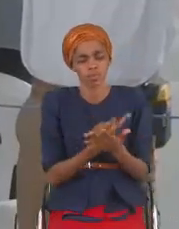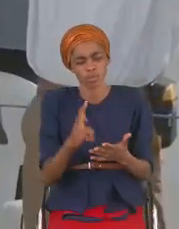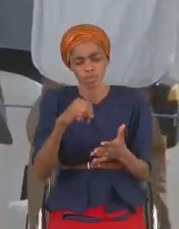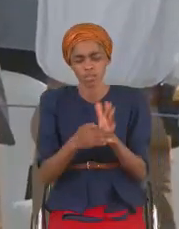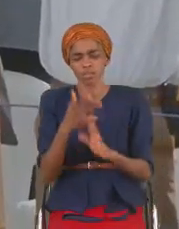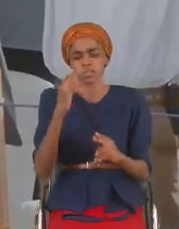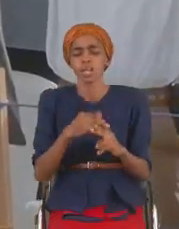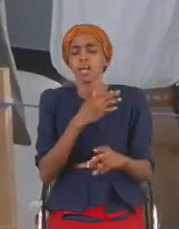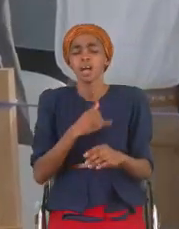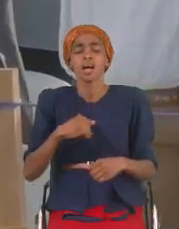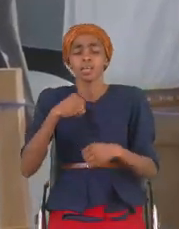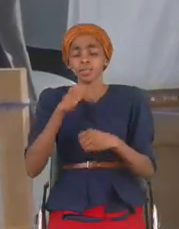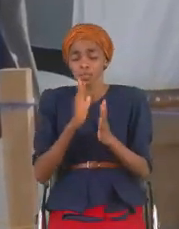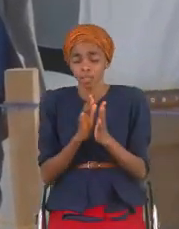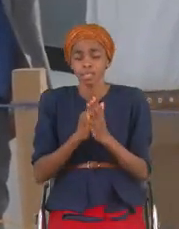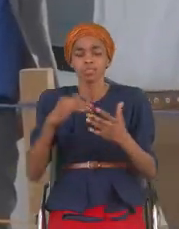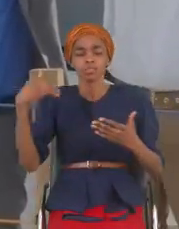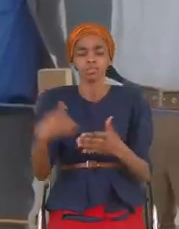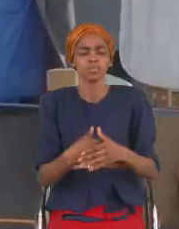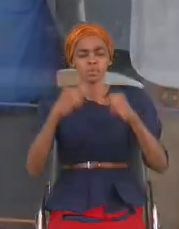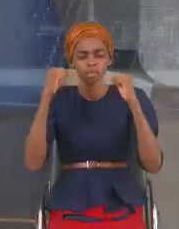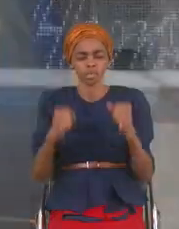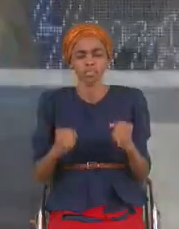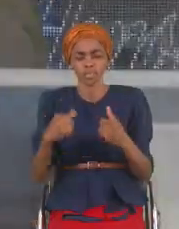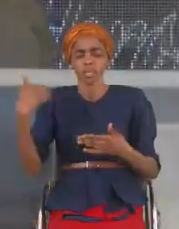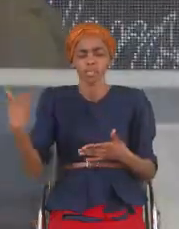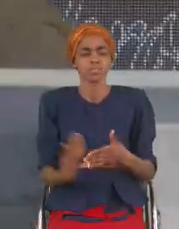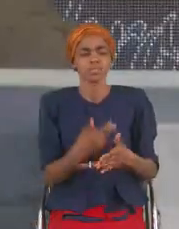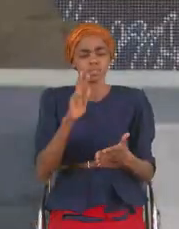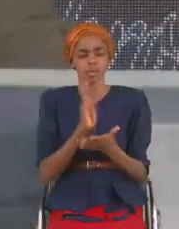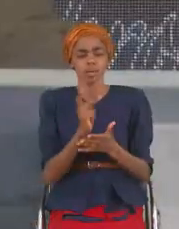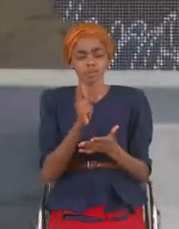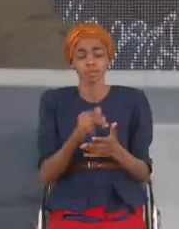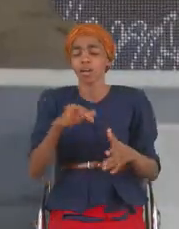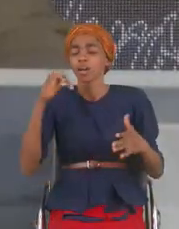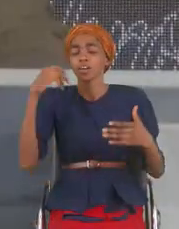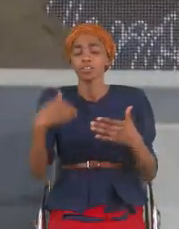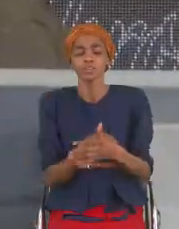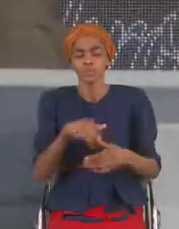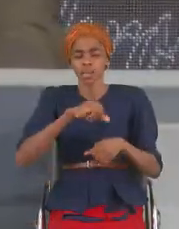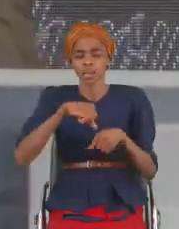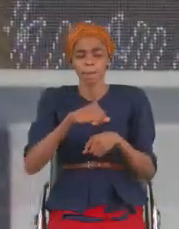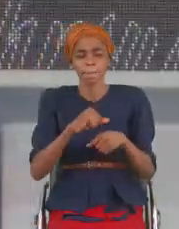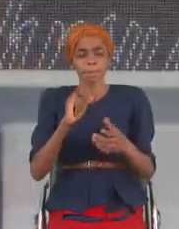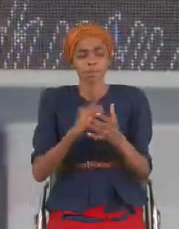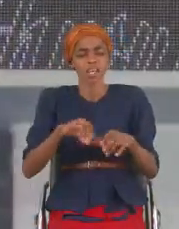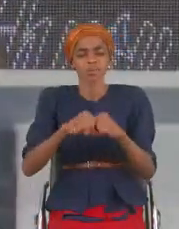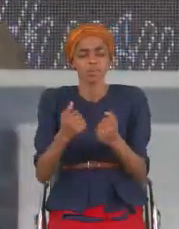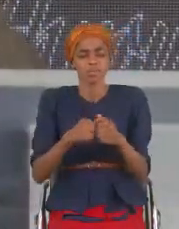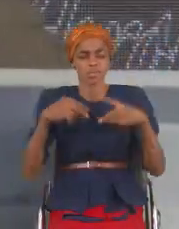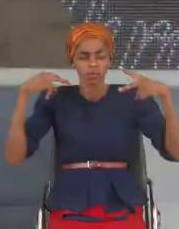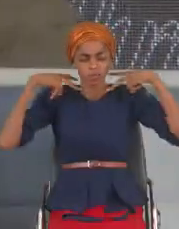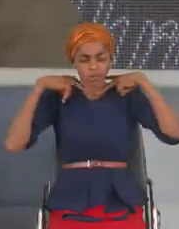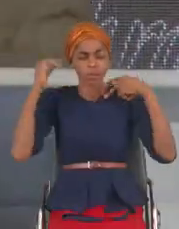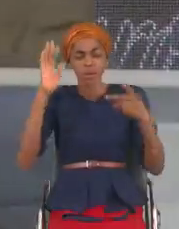I pray that new energy, a new approval, a new anointing that breaks every yoke